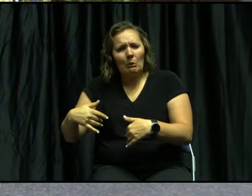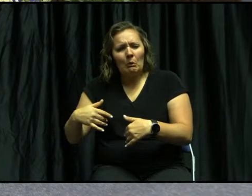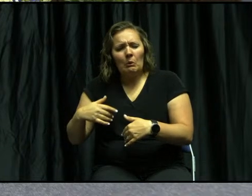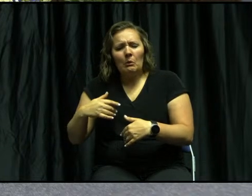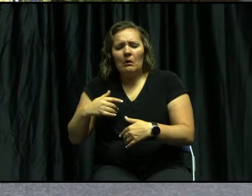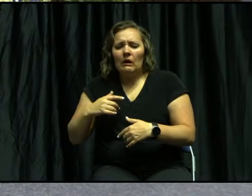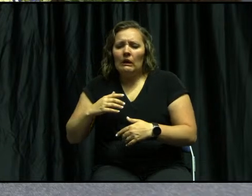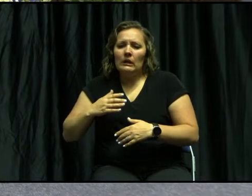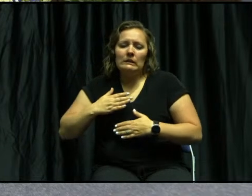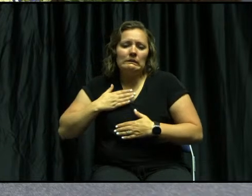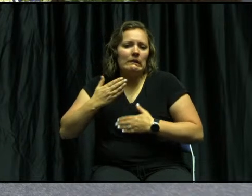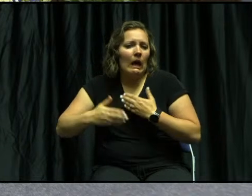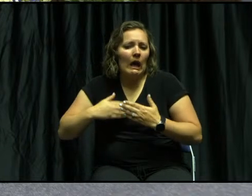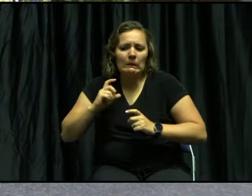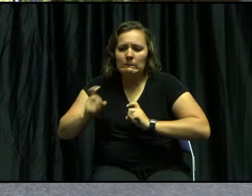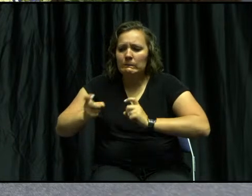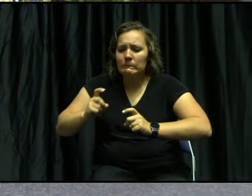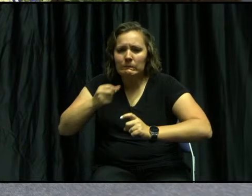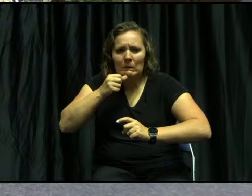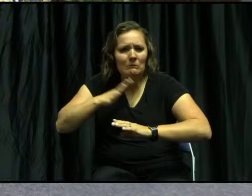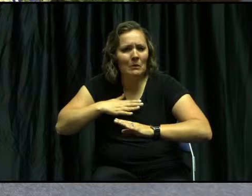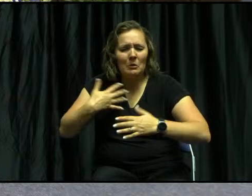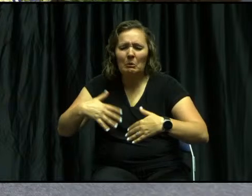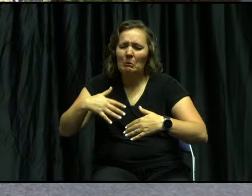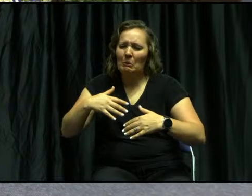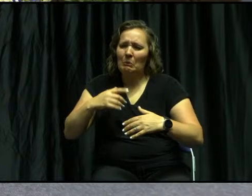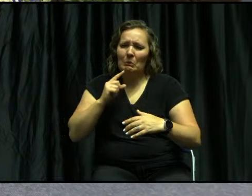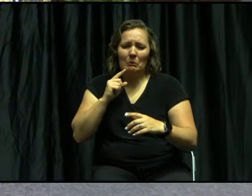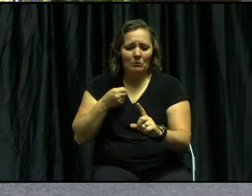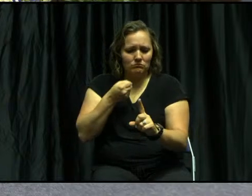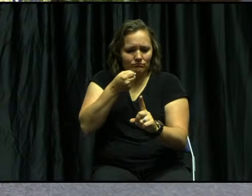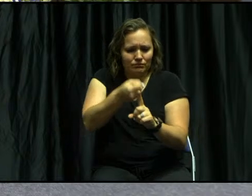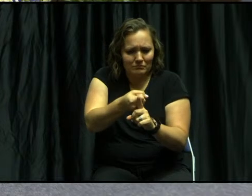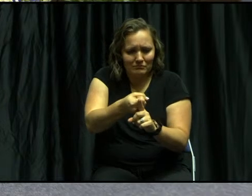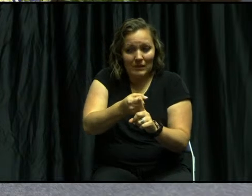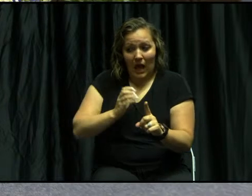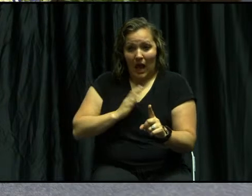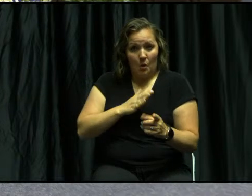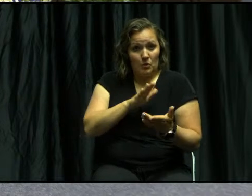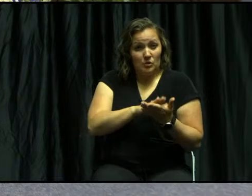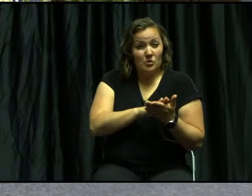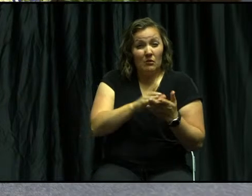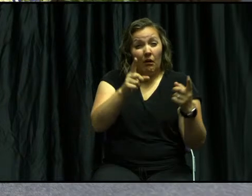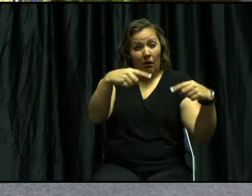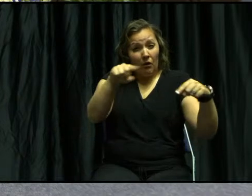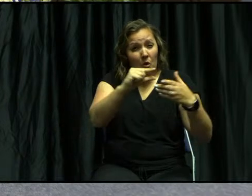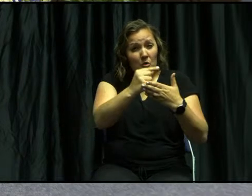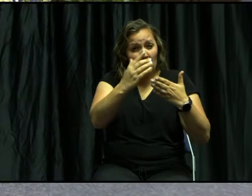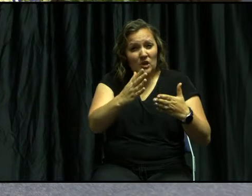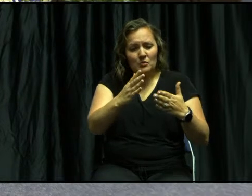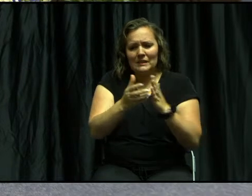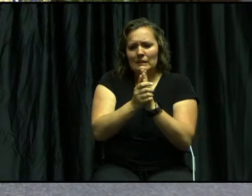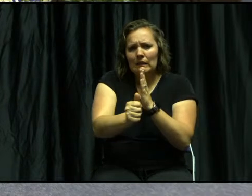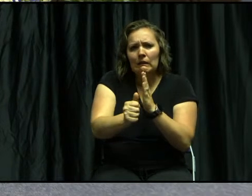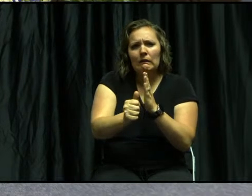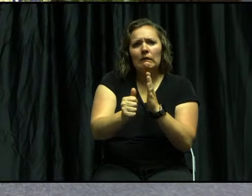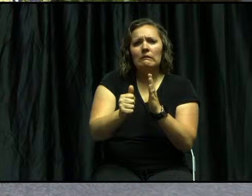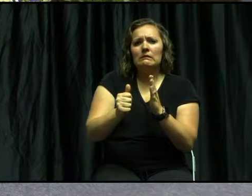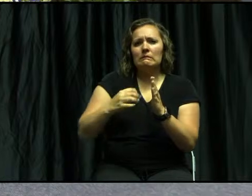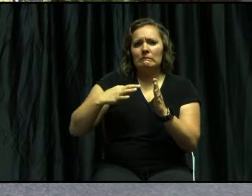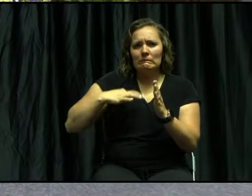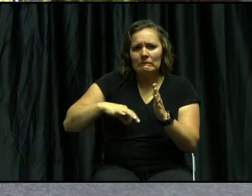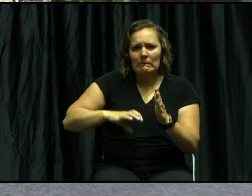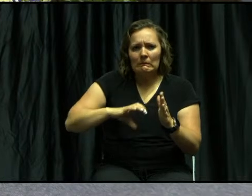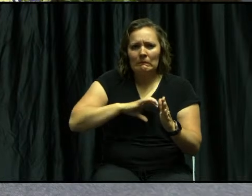had a transformative impact on her alma mater, each of you graduates, with the skills, attributes, knowledge, and